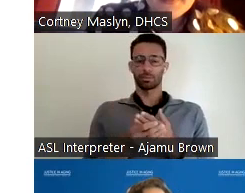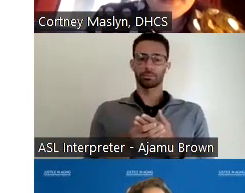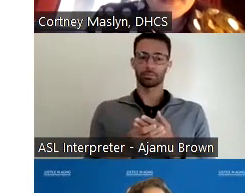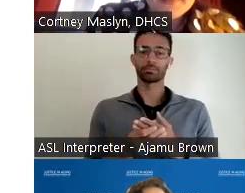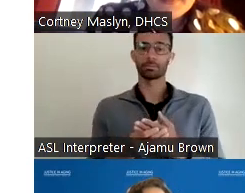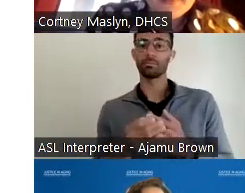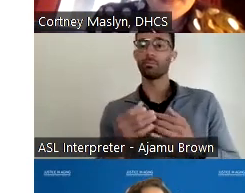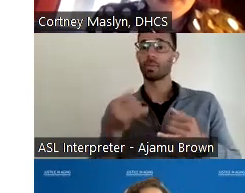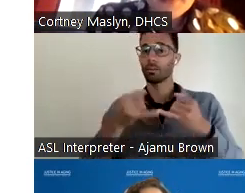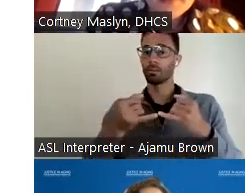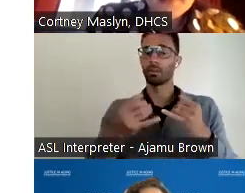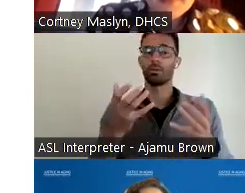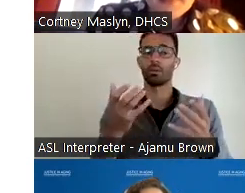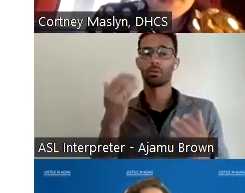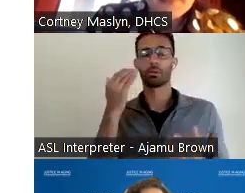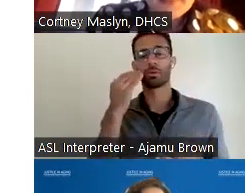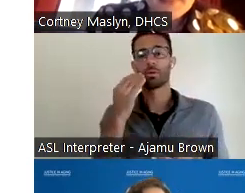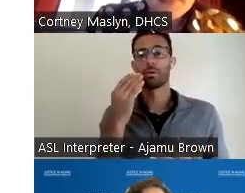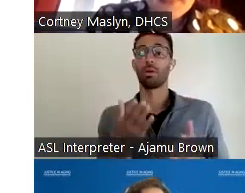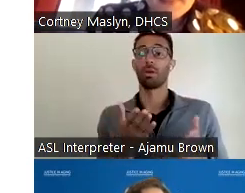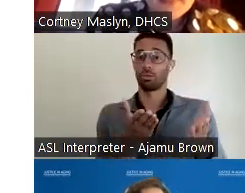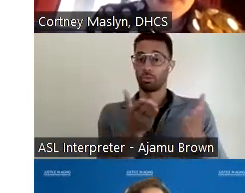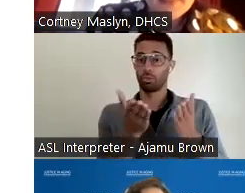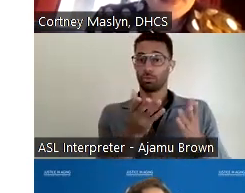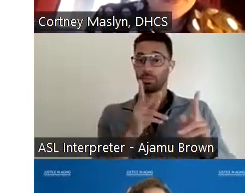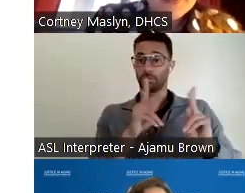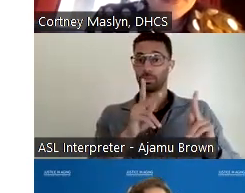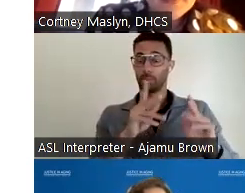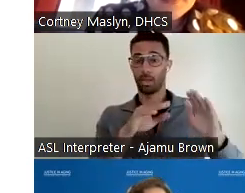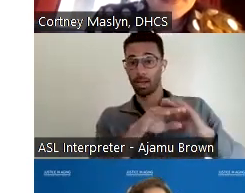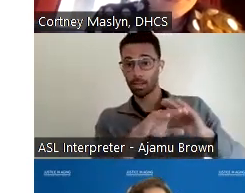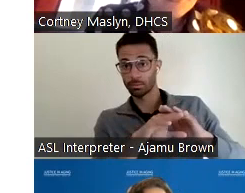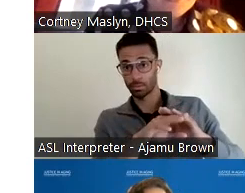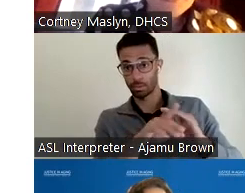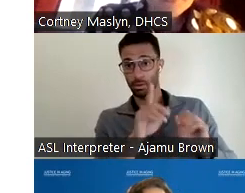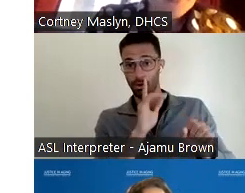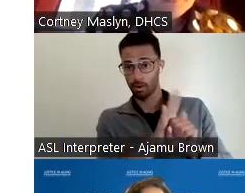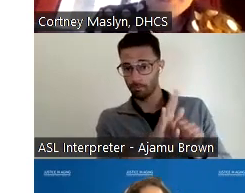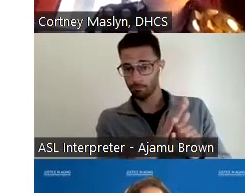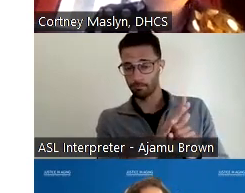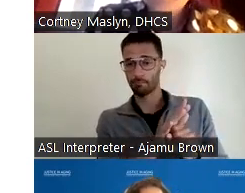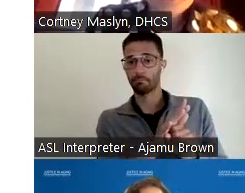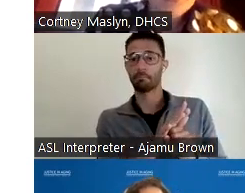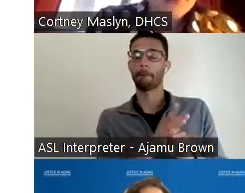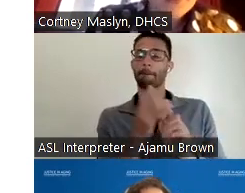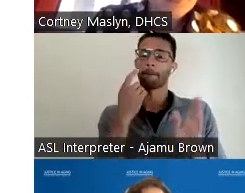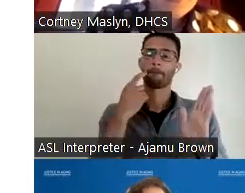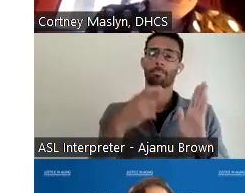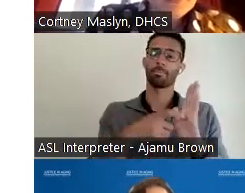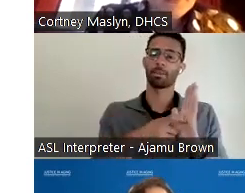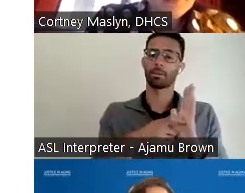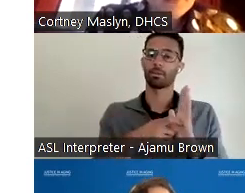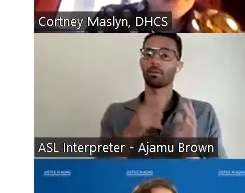to know whether the services that people are currently accessing are actually adequate. So identifying who has